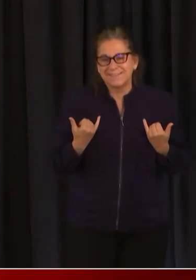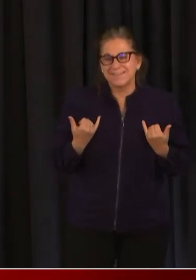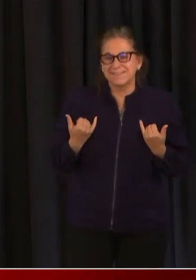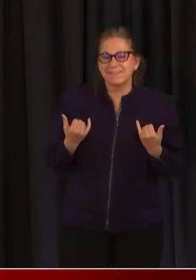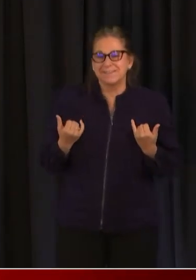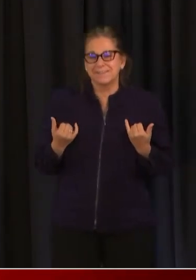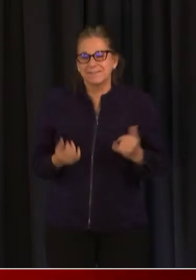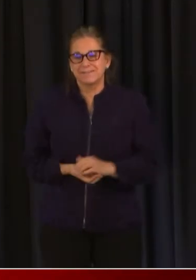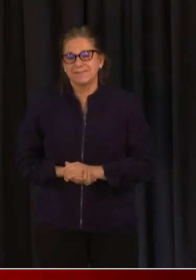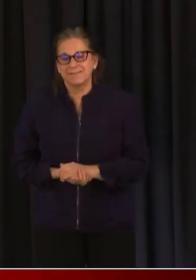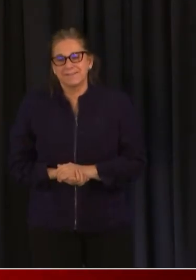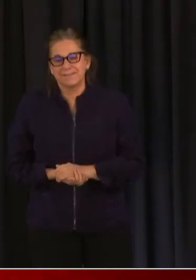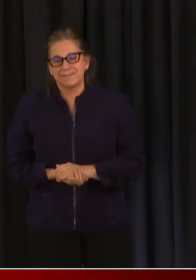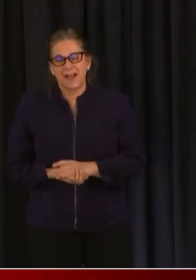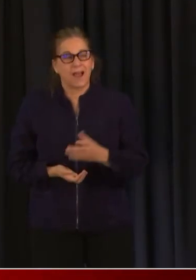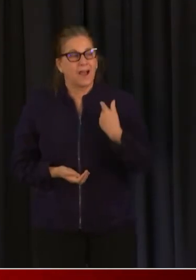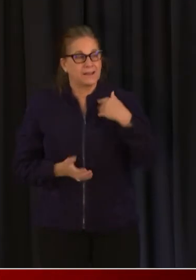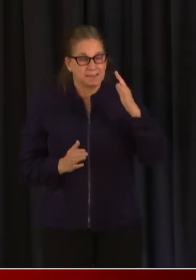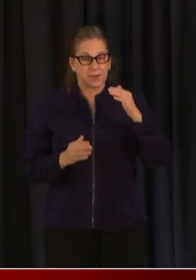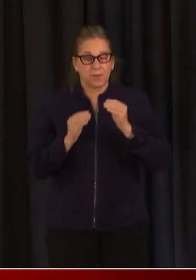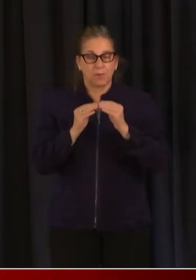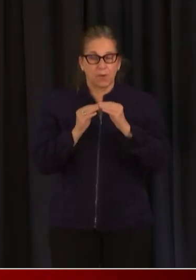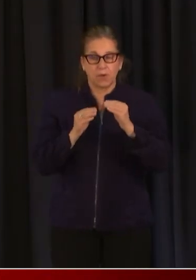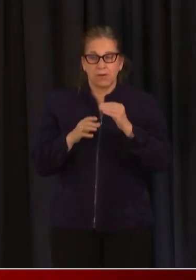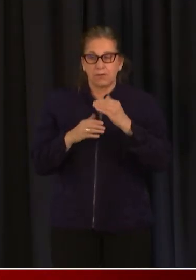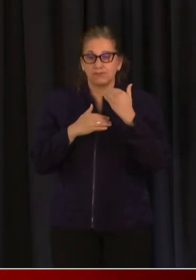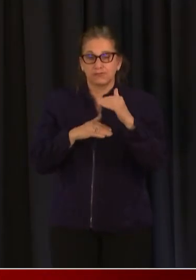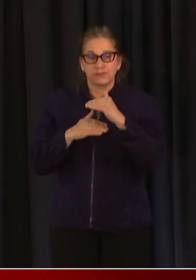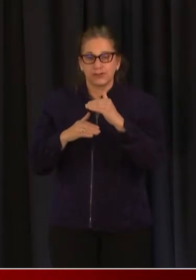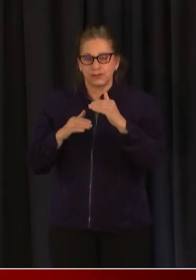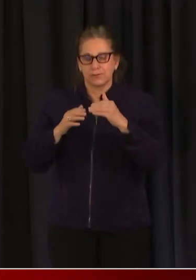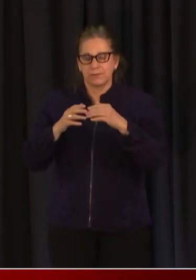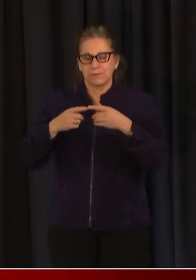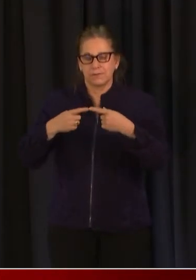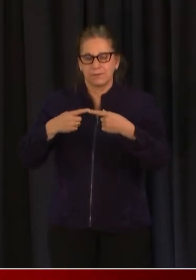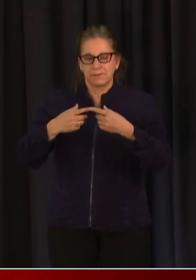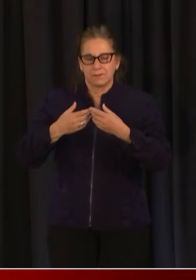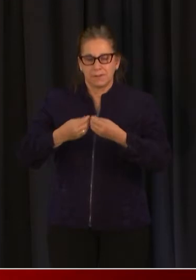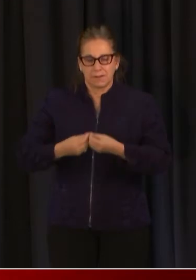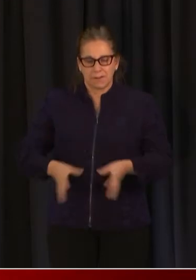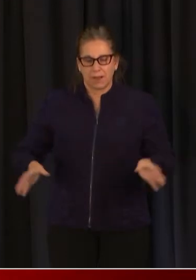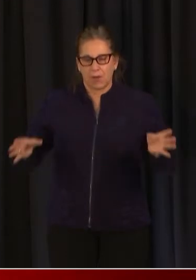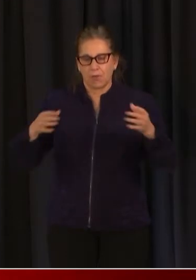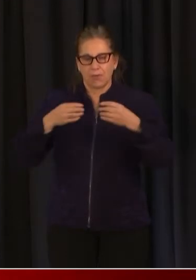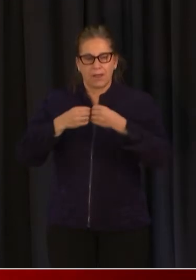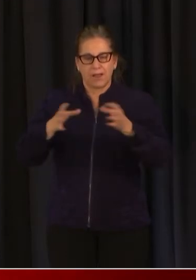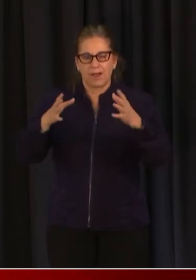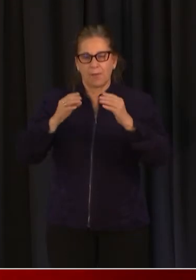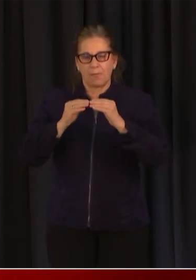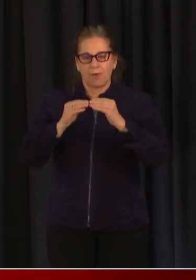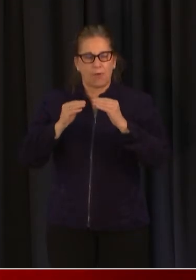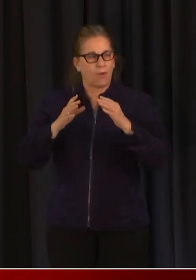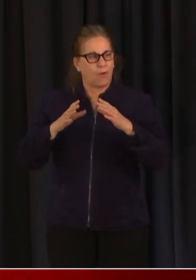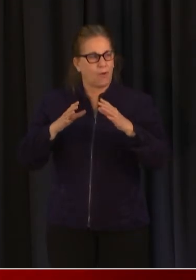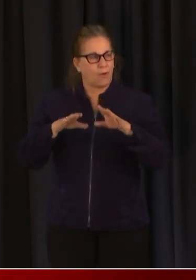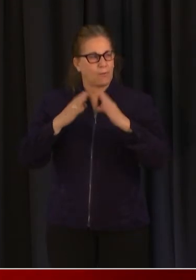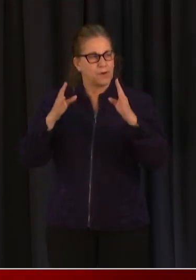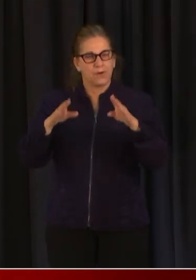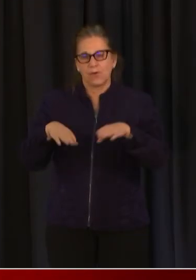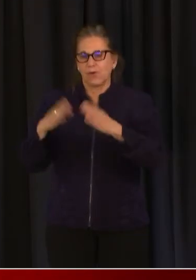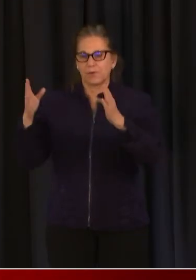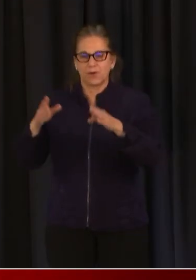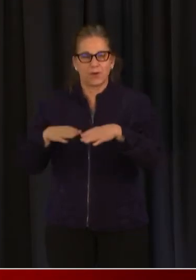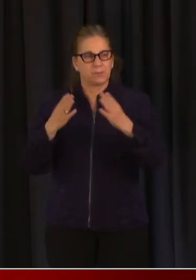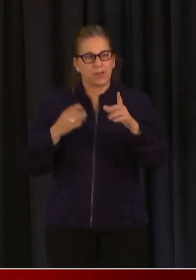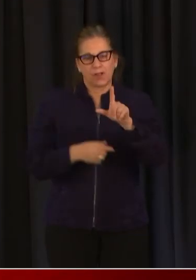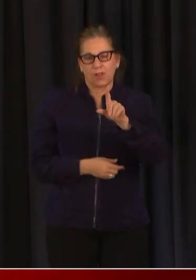another dial-up. Now, if it's sluggish, if everything I just talked about is sluggish, then it'll be later in the summer. If it's pretty